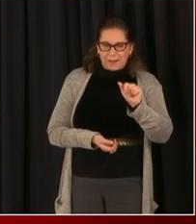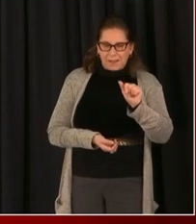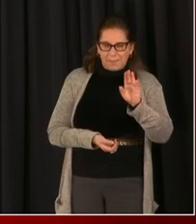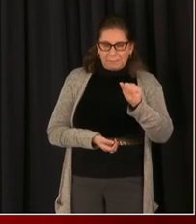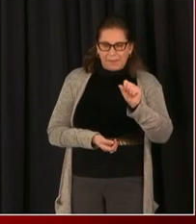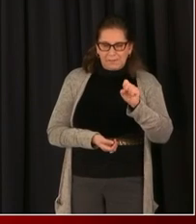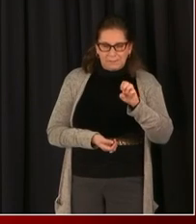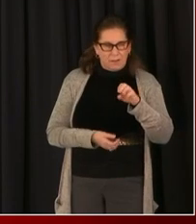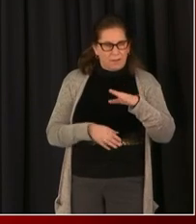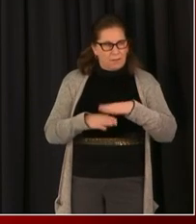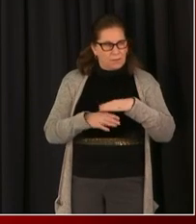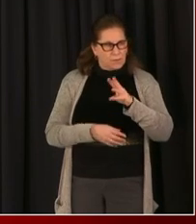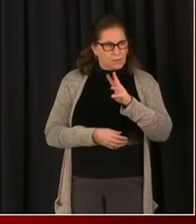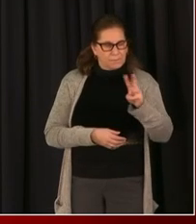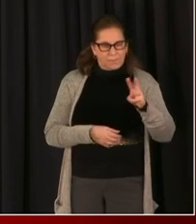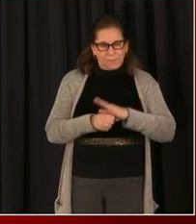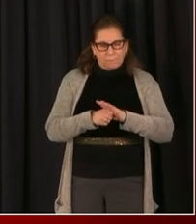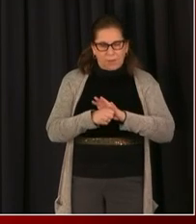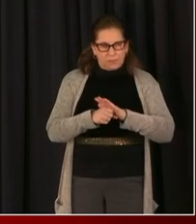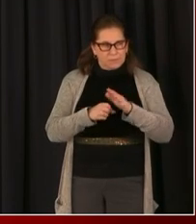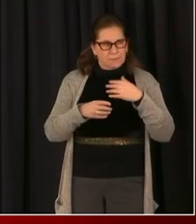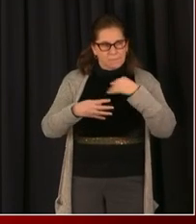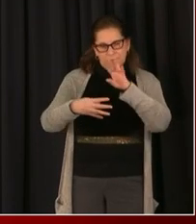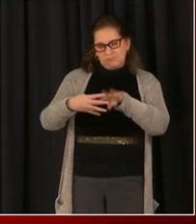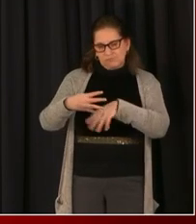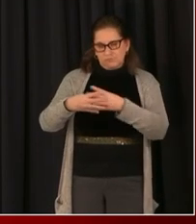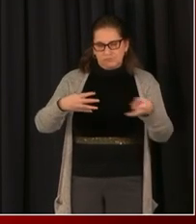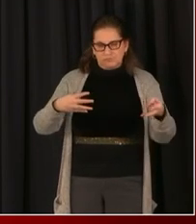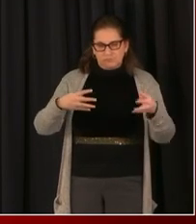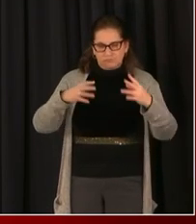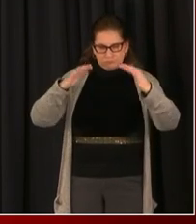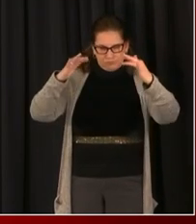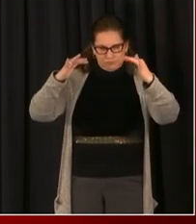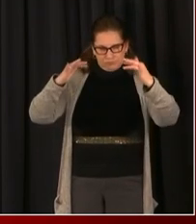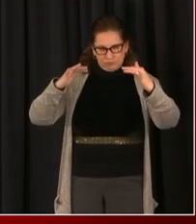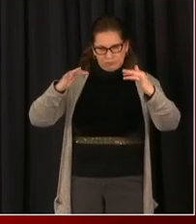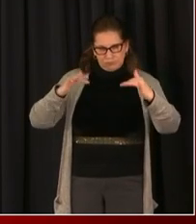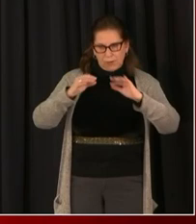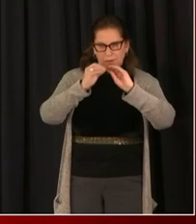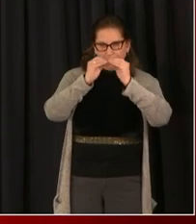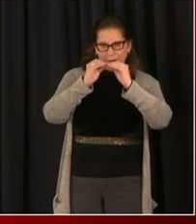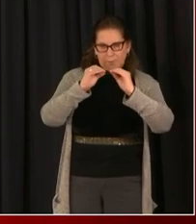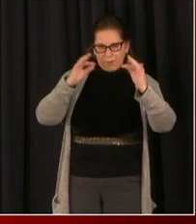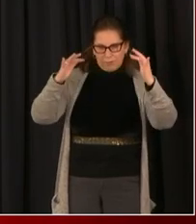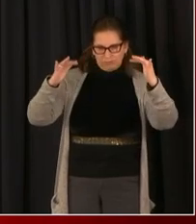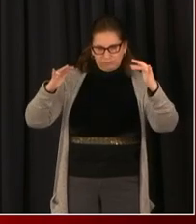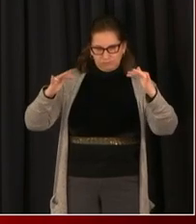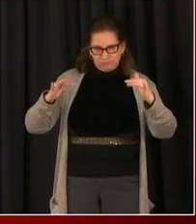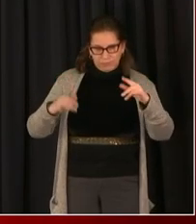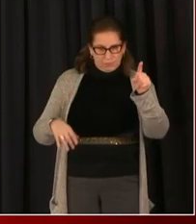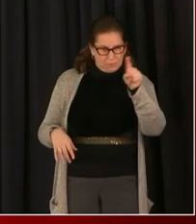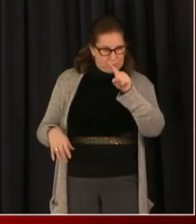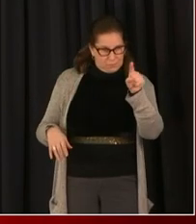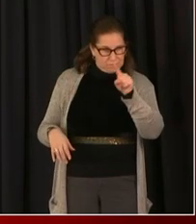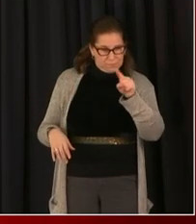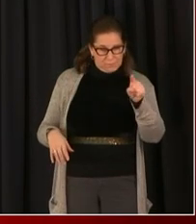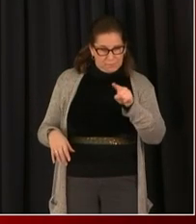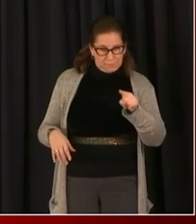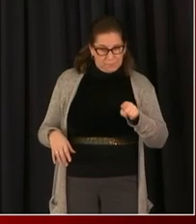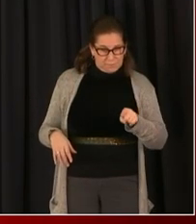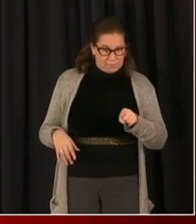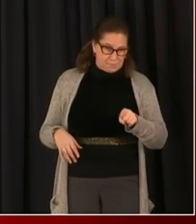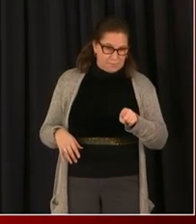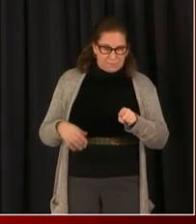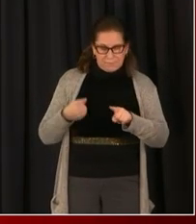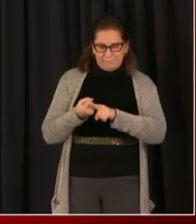COVID response. So there isn't one of those metrics. I think they work together. Thank you. And are there anything specific